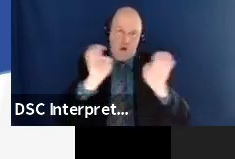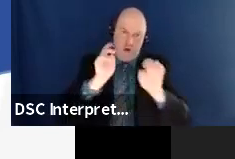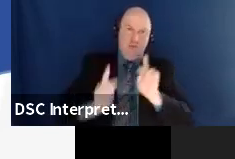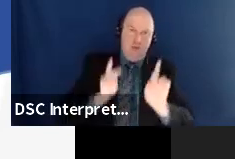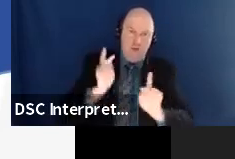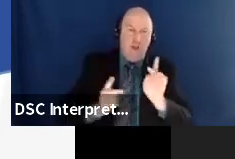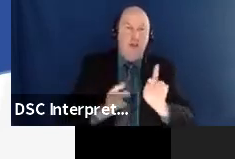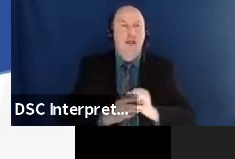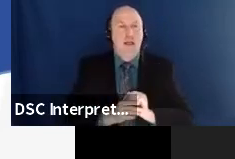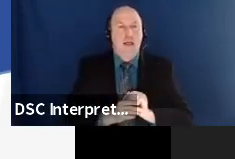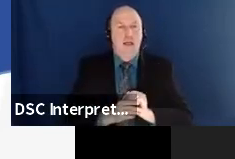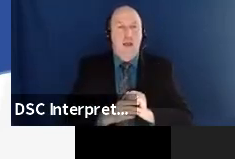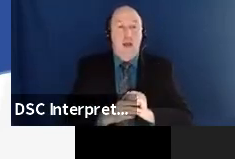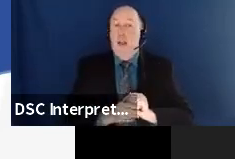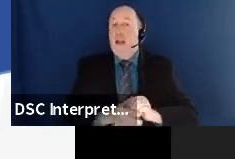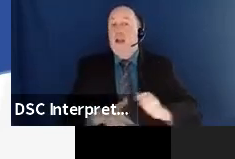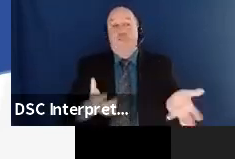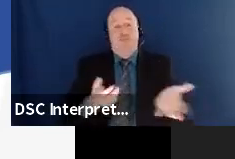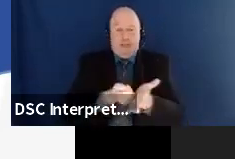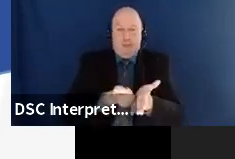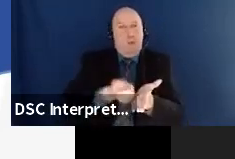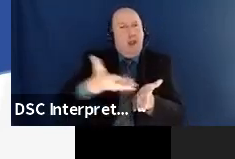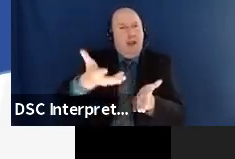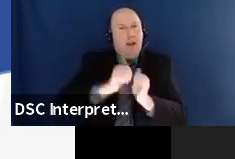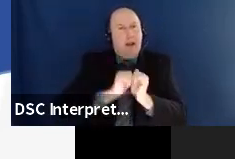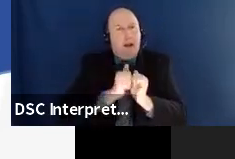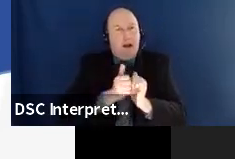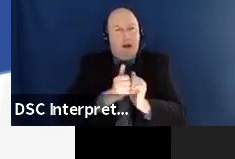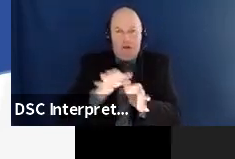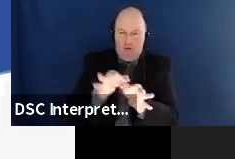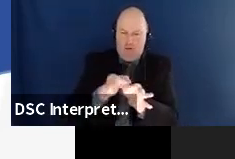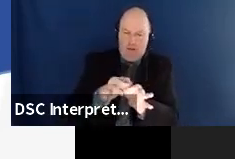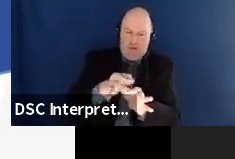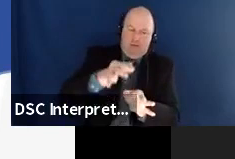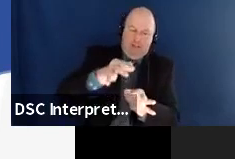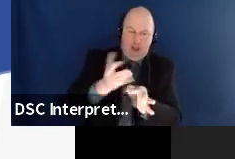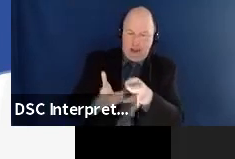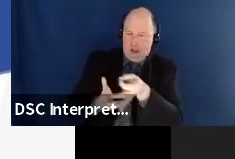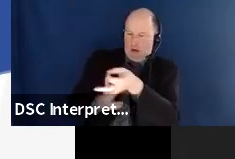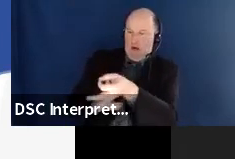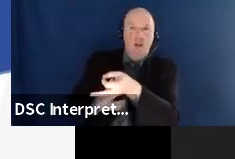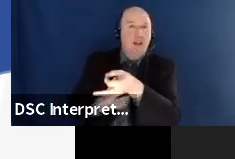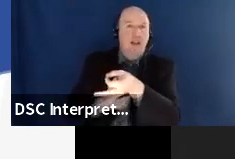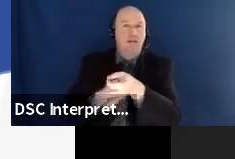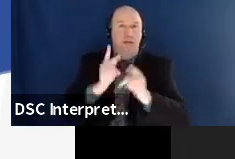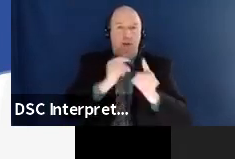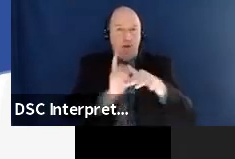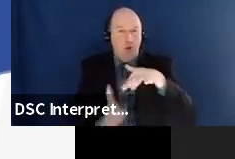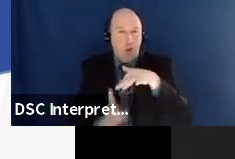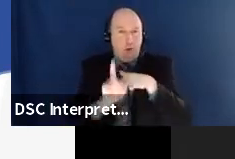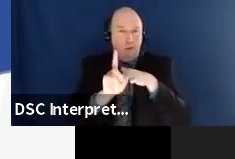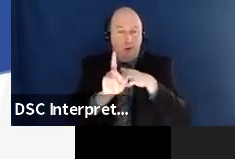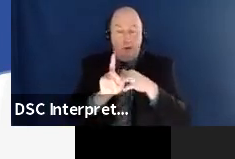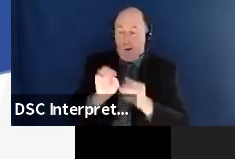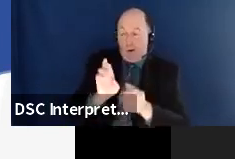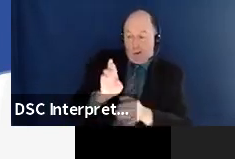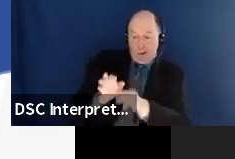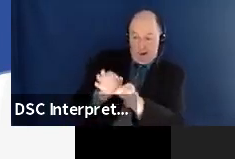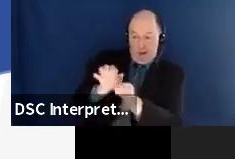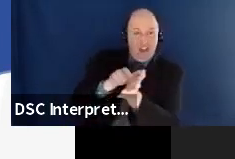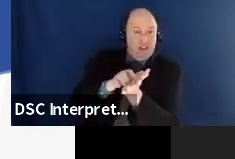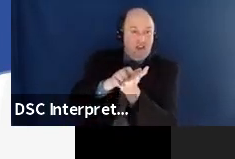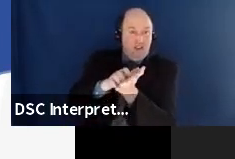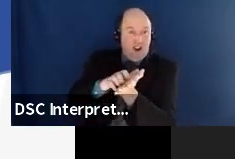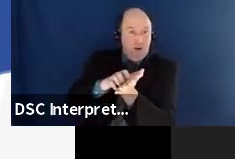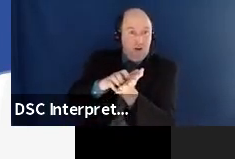vial due to people not showing up, or because of manufacturing, the vaccine is very fragile and must be